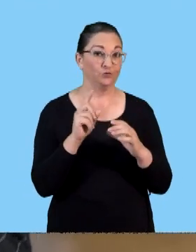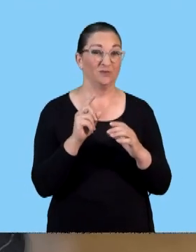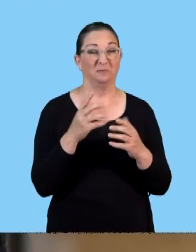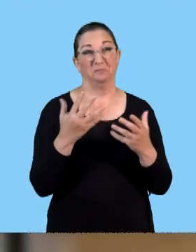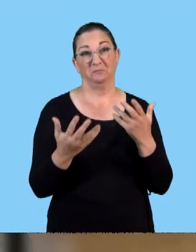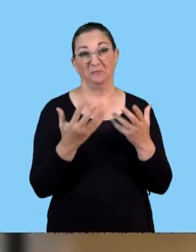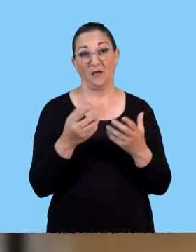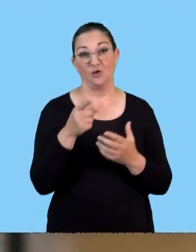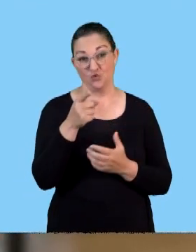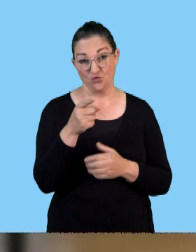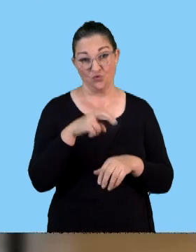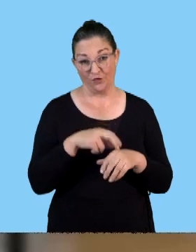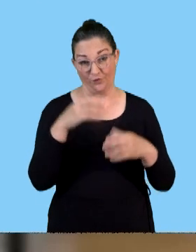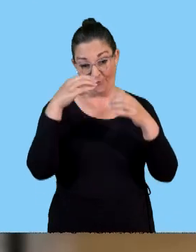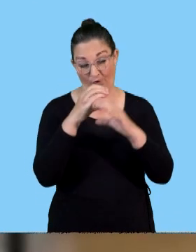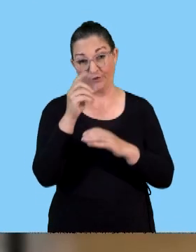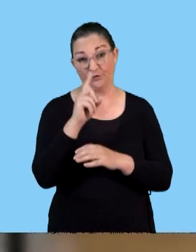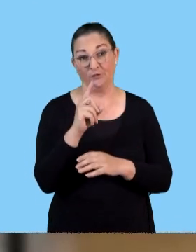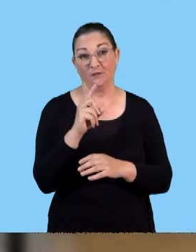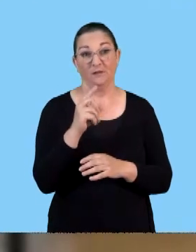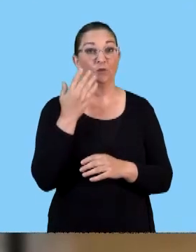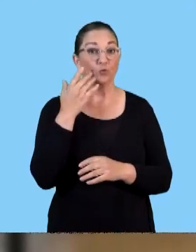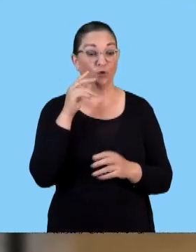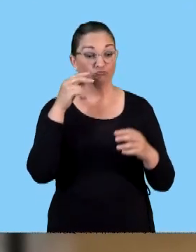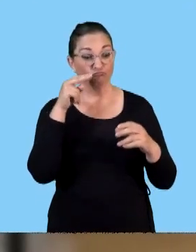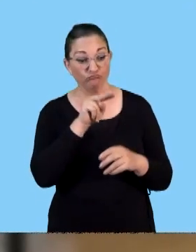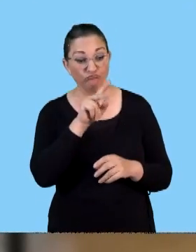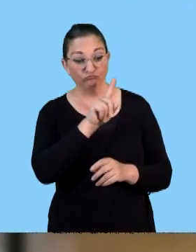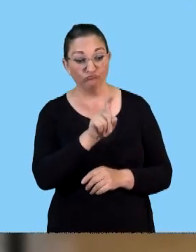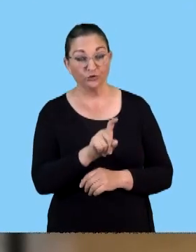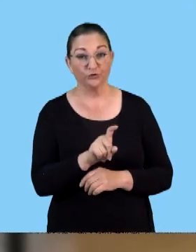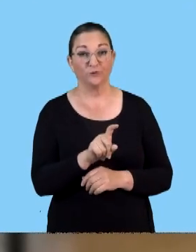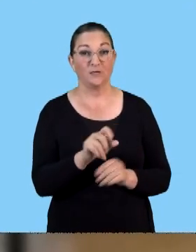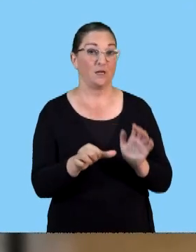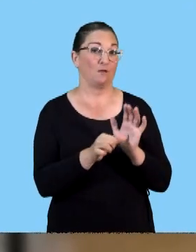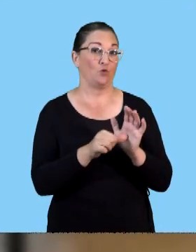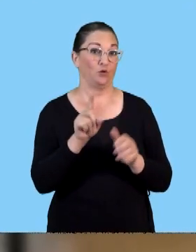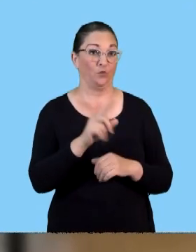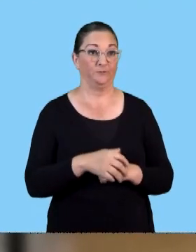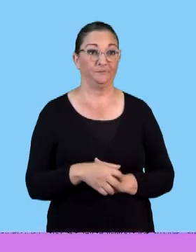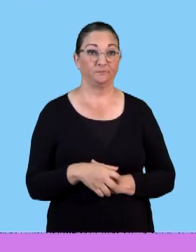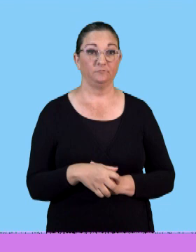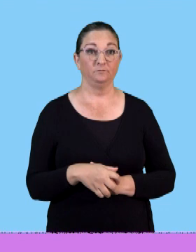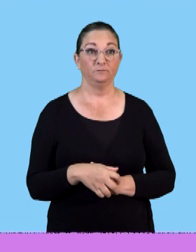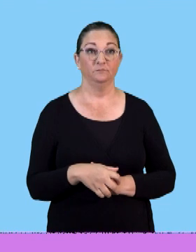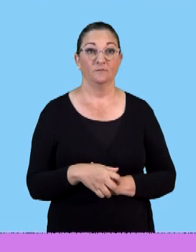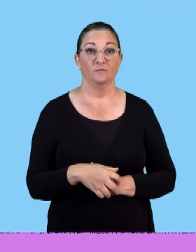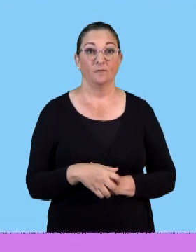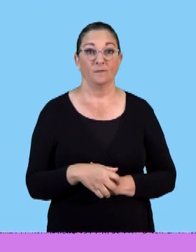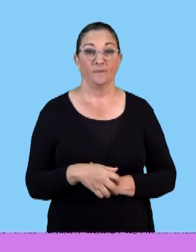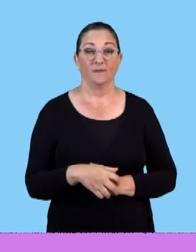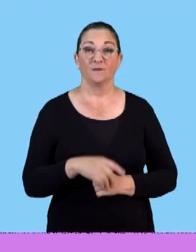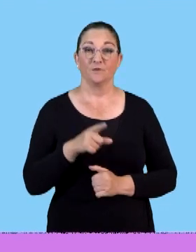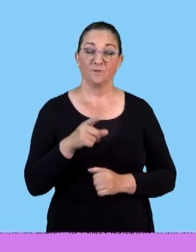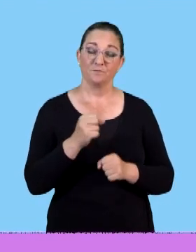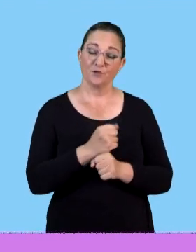some other important things I want you to focus on when tackling questions like we did today. I first up indicated